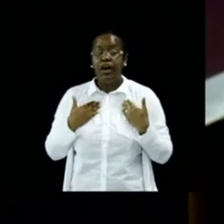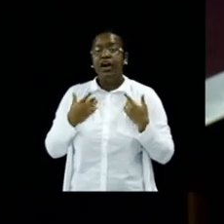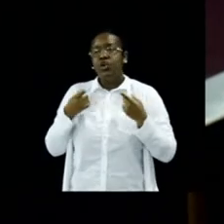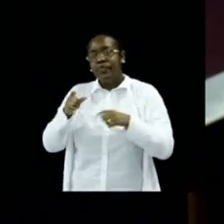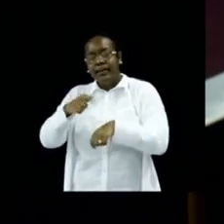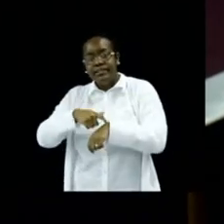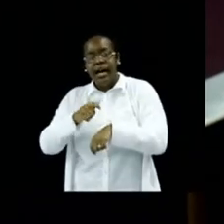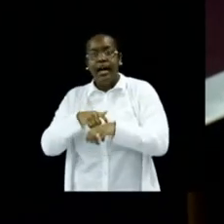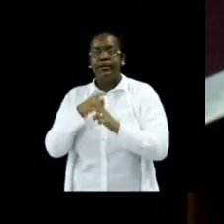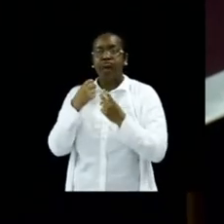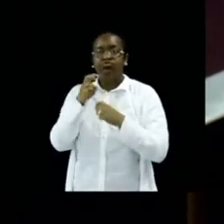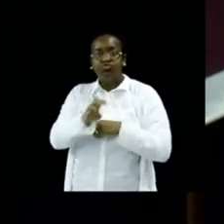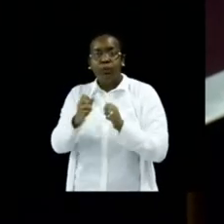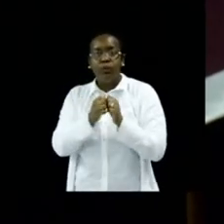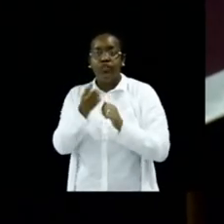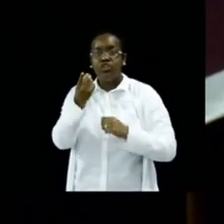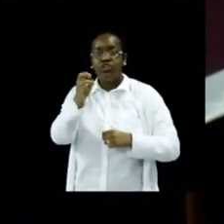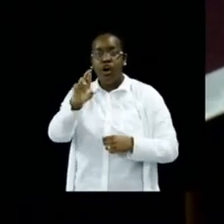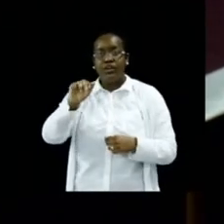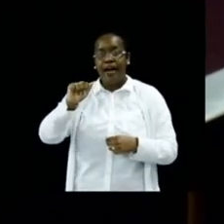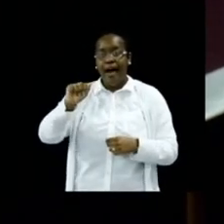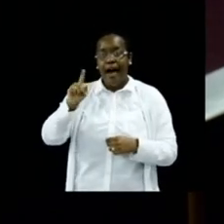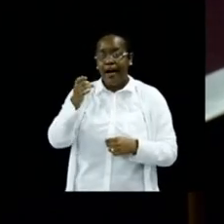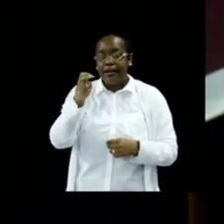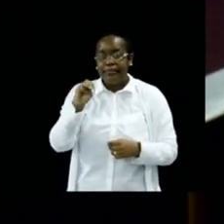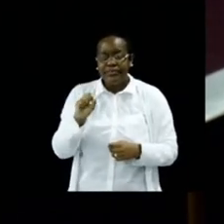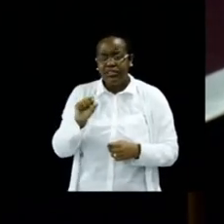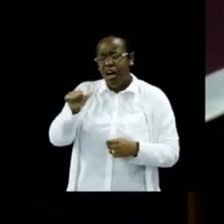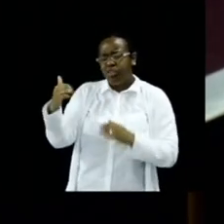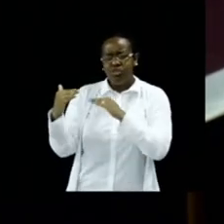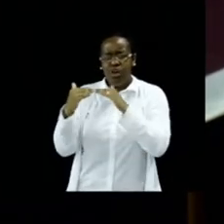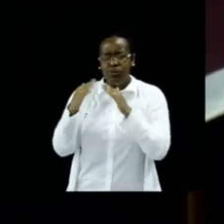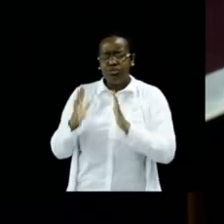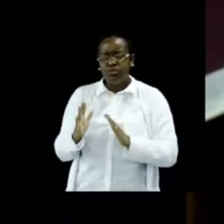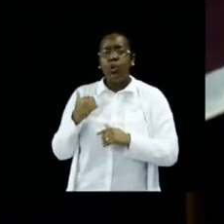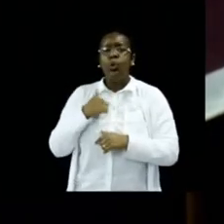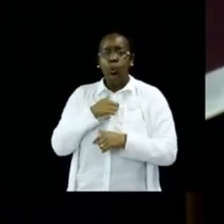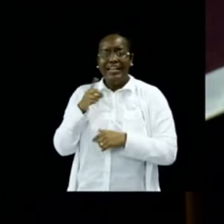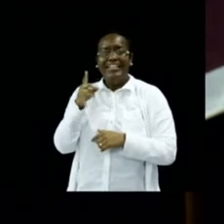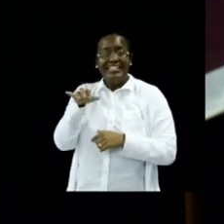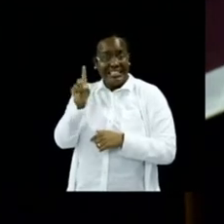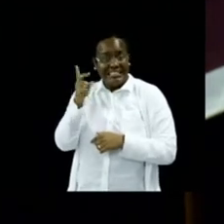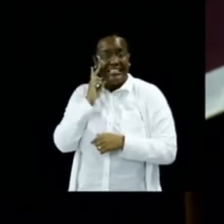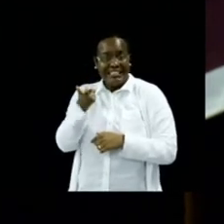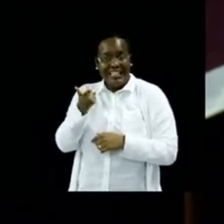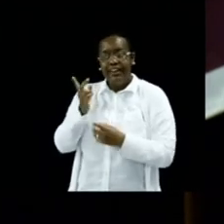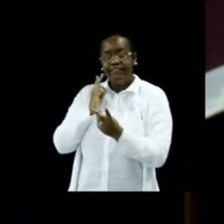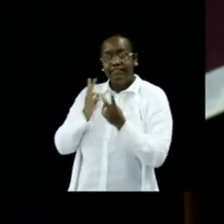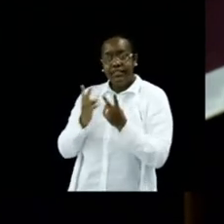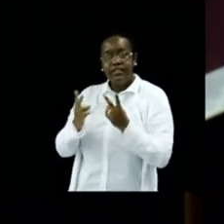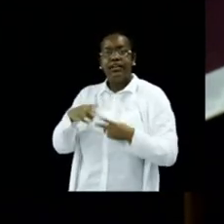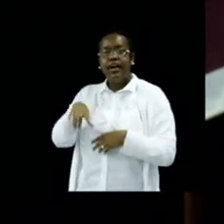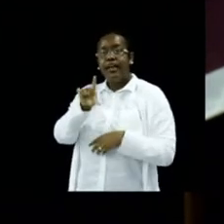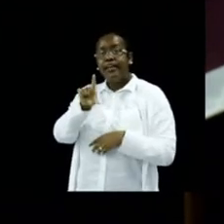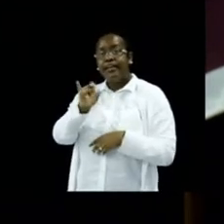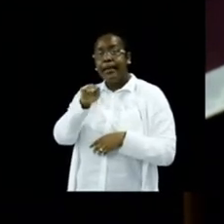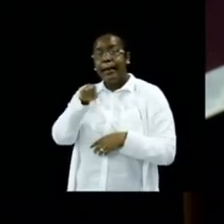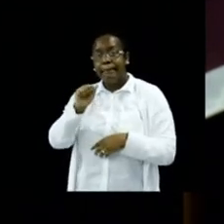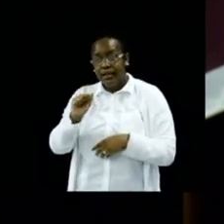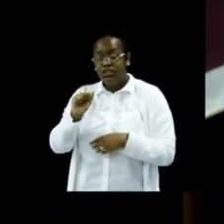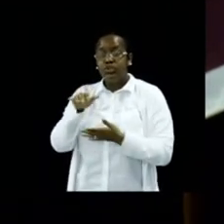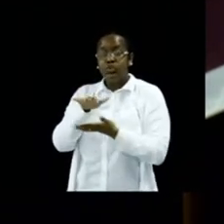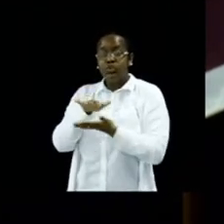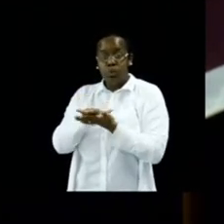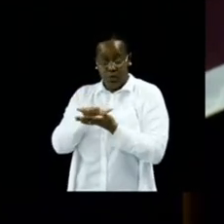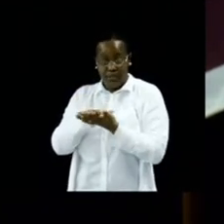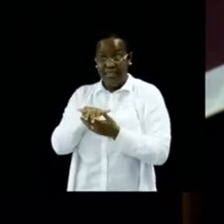Adams and some of my other colleagues, we had the opportunity to visit the NEMA school. I remember looking at the kids at the